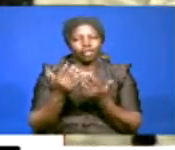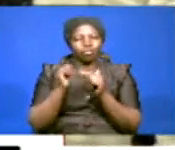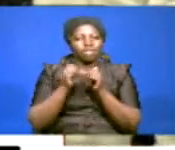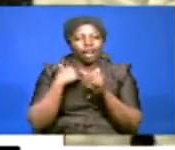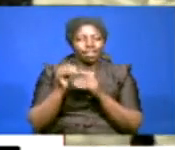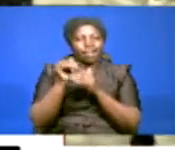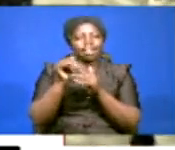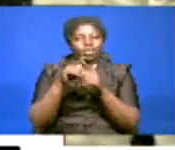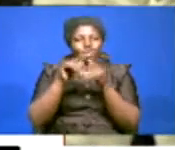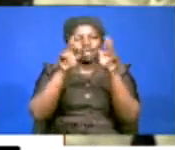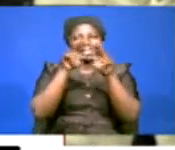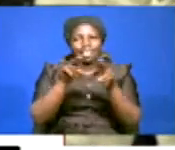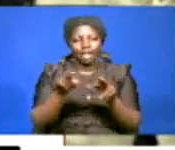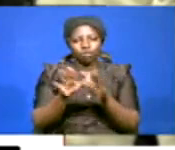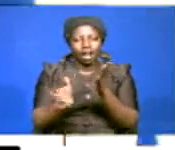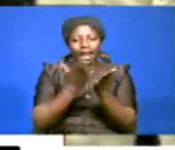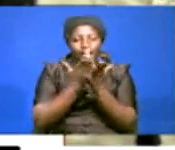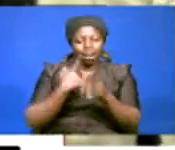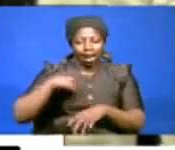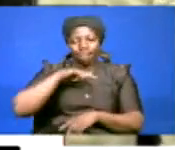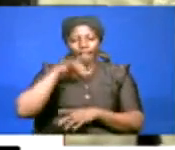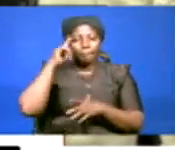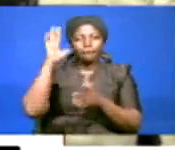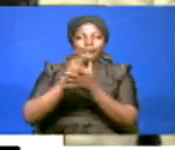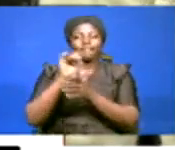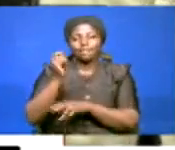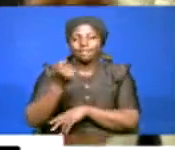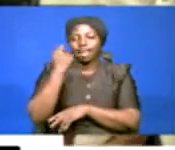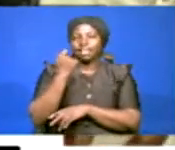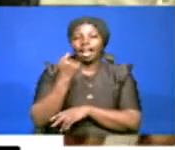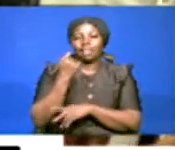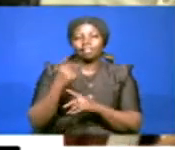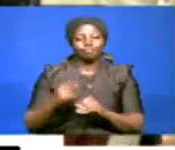Kenya is still on the map and Corona will not wipe it out,